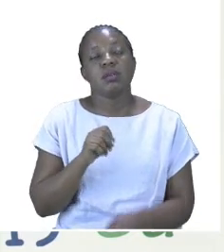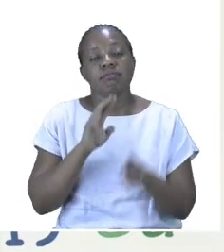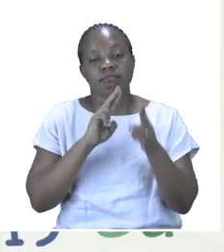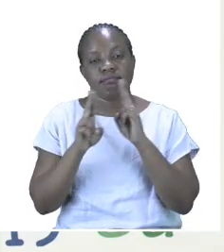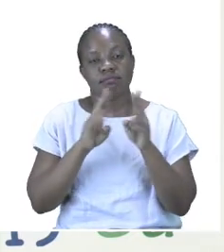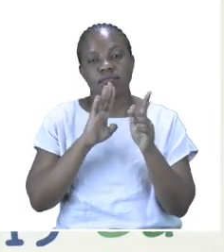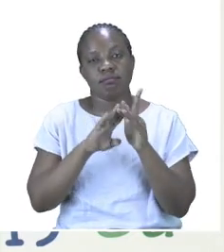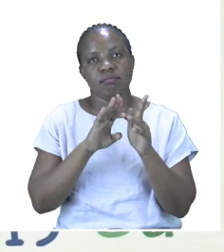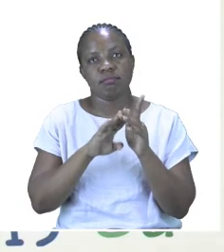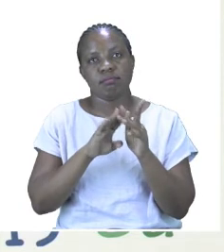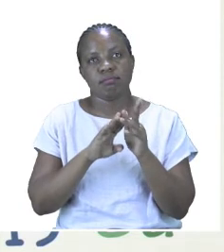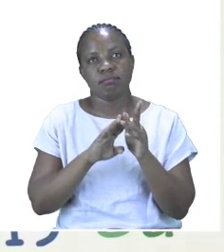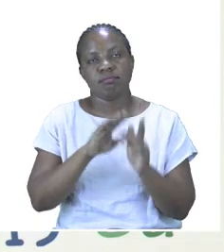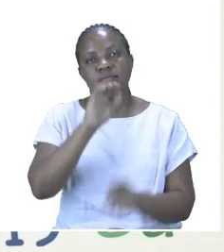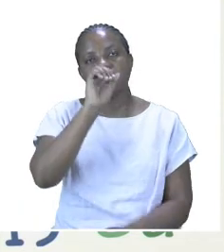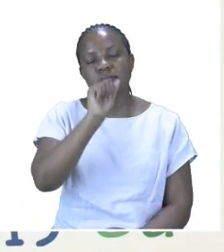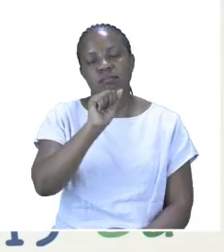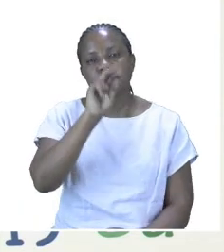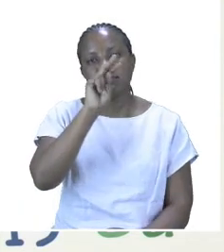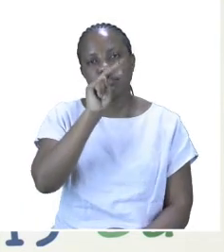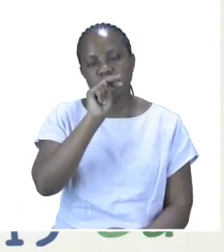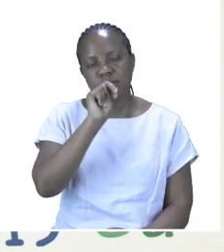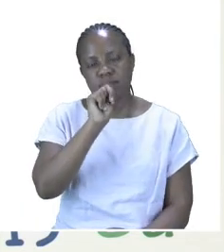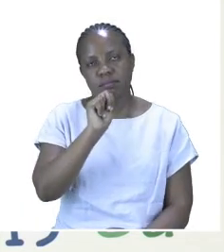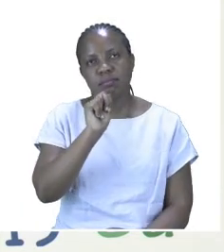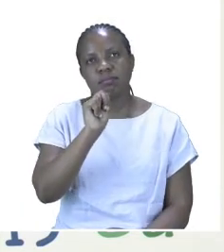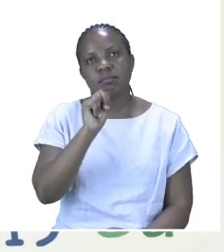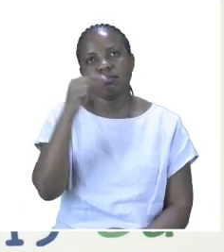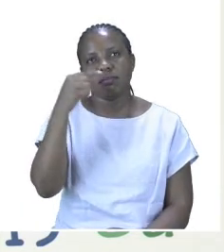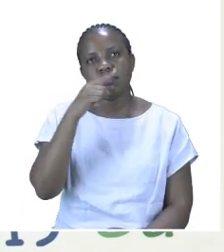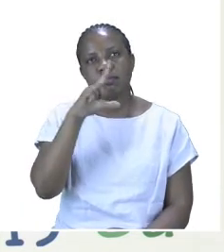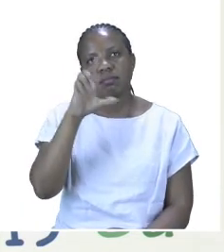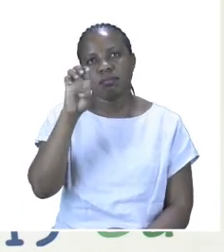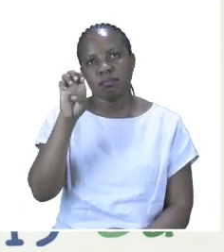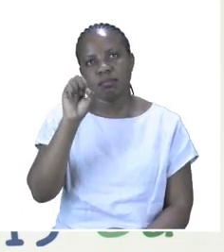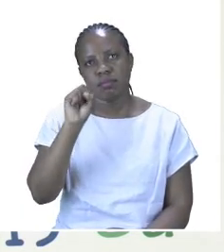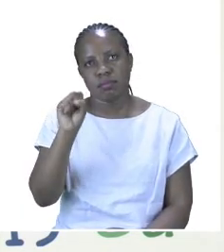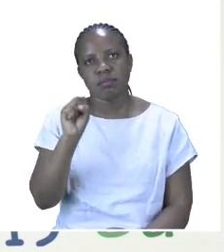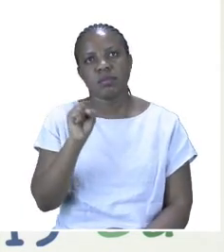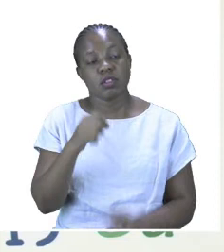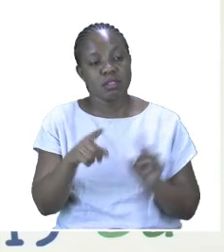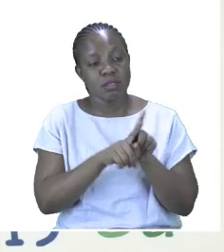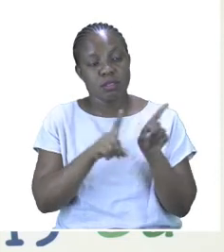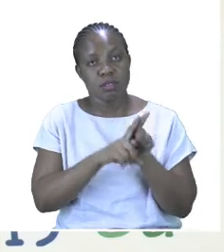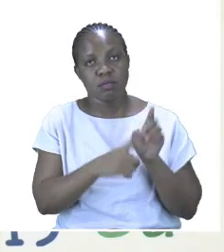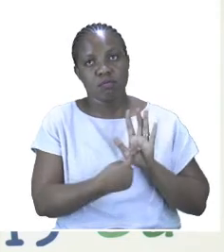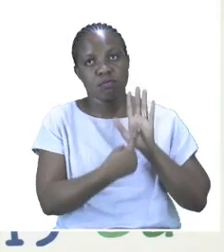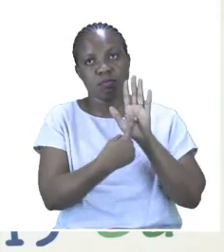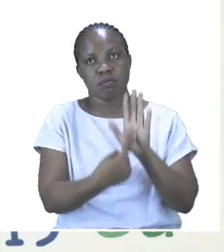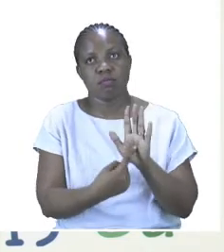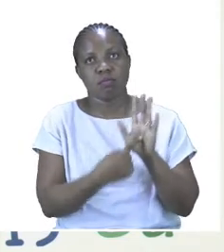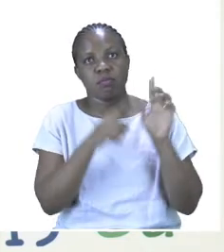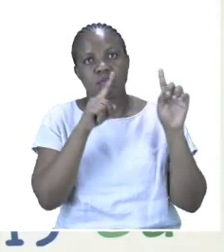talking about the corners here. This right here is an angle. So